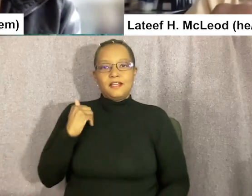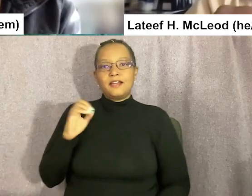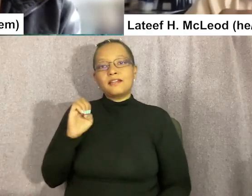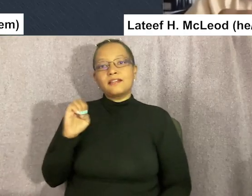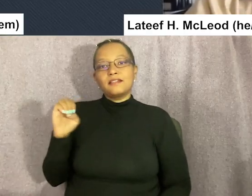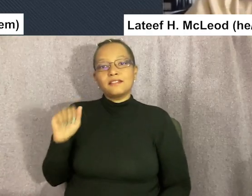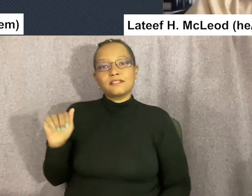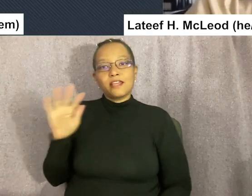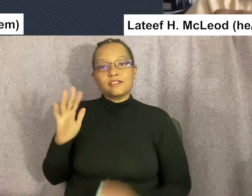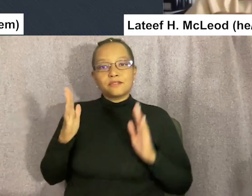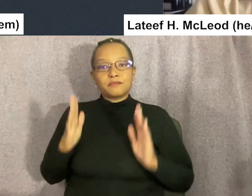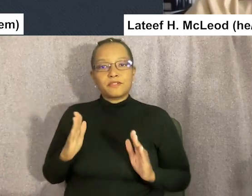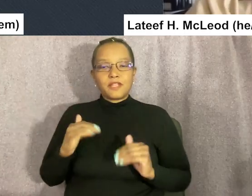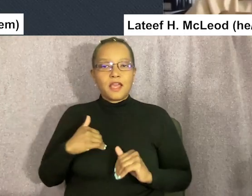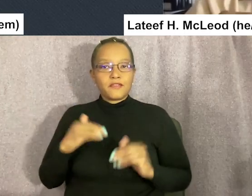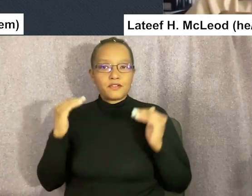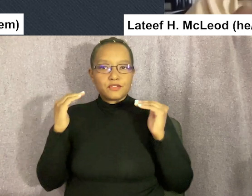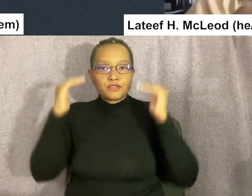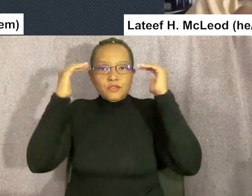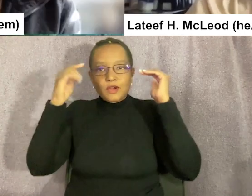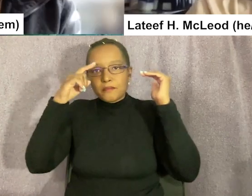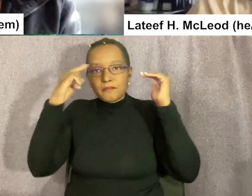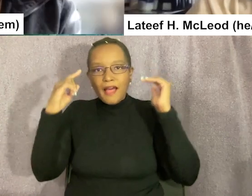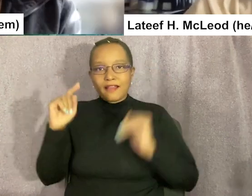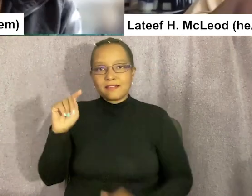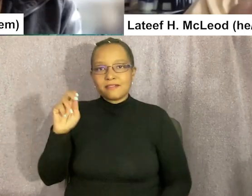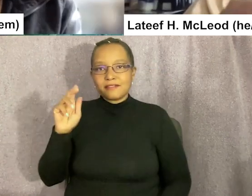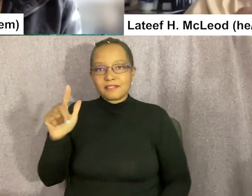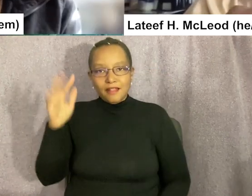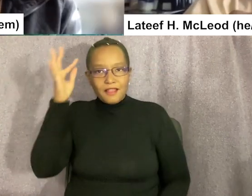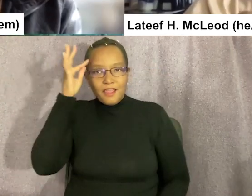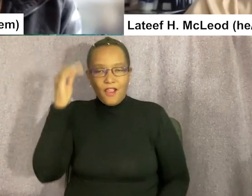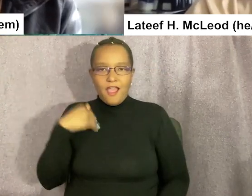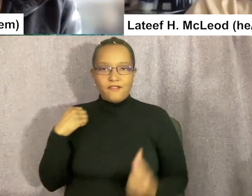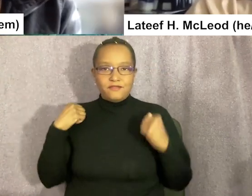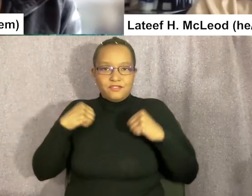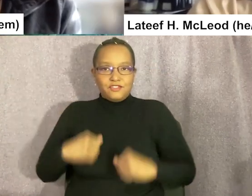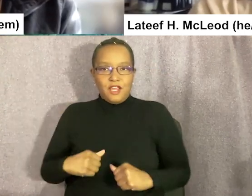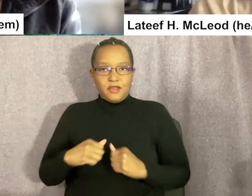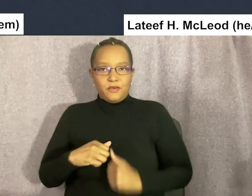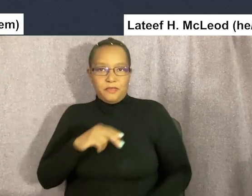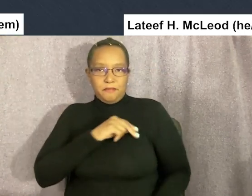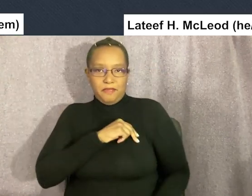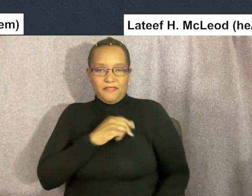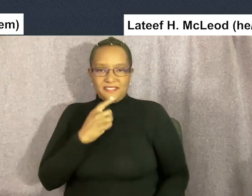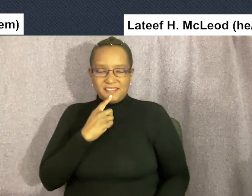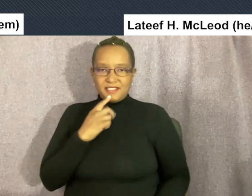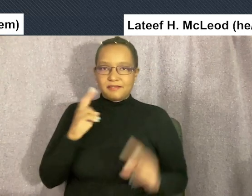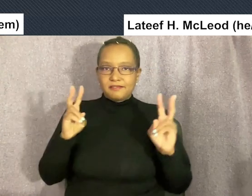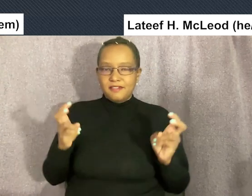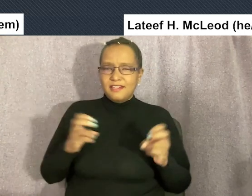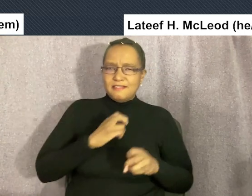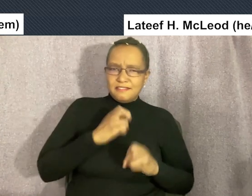youngish East Asian person with short black and teal hair, wearing a jacket with a pin that says